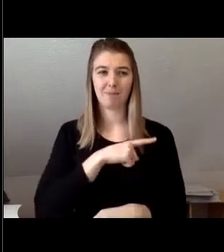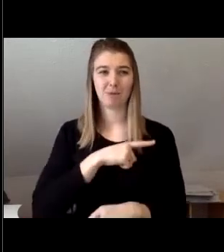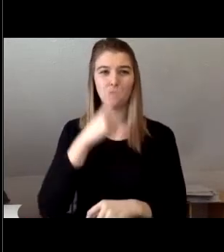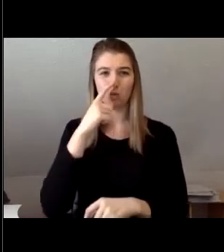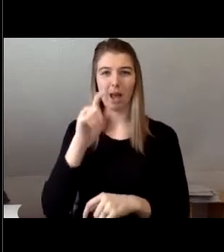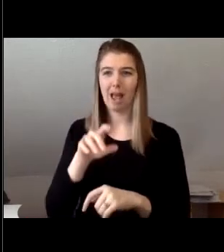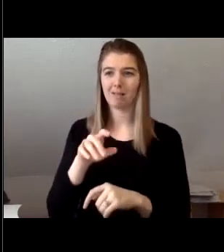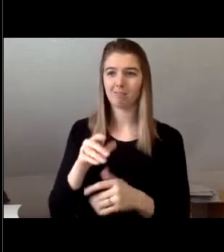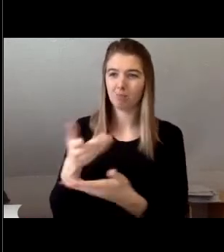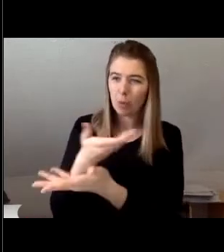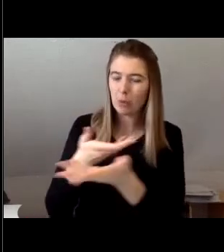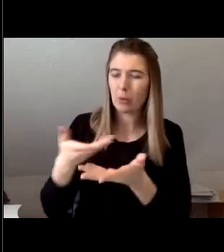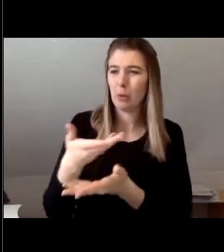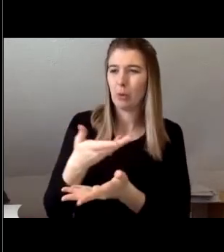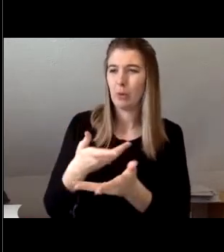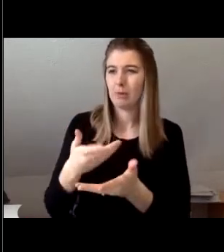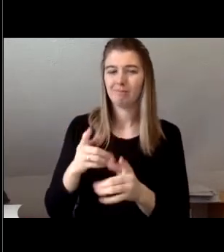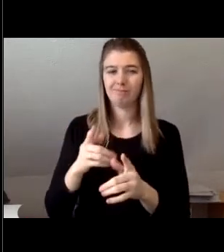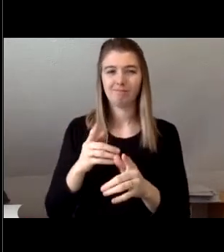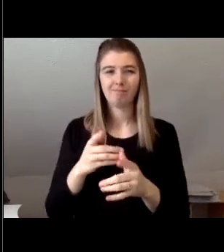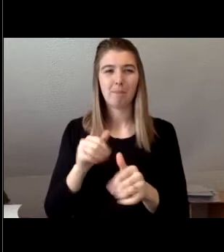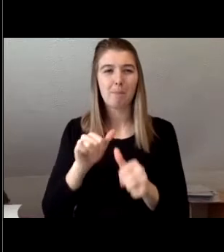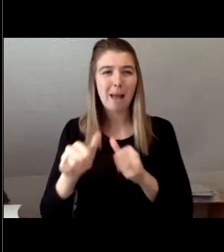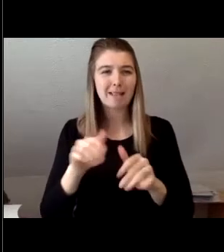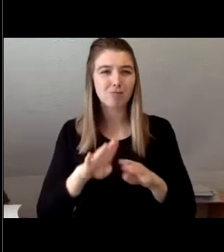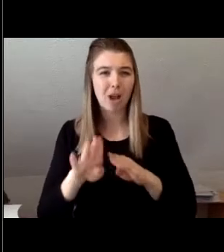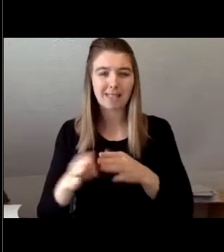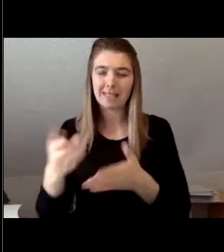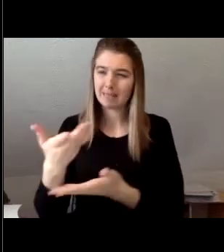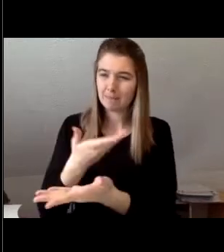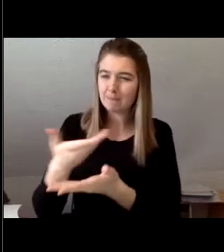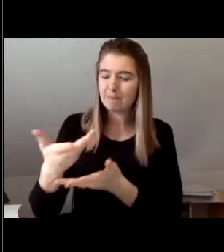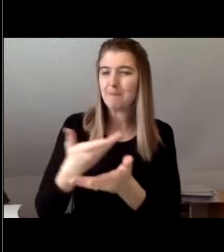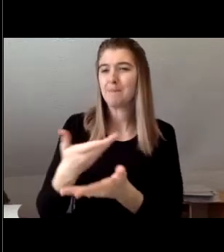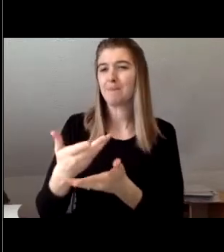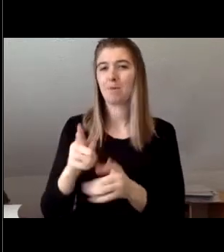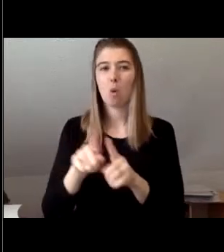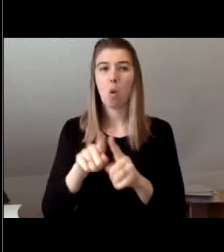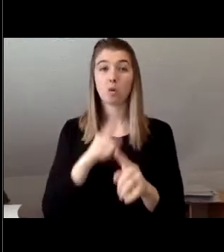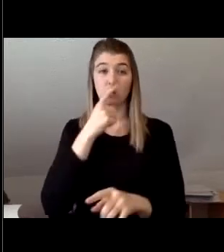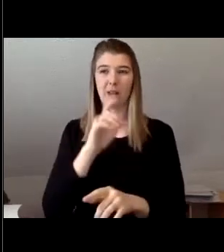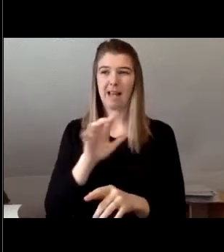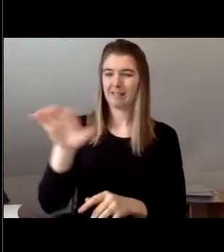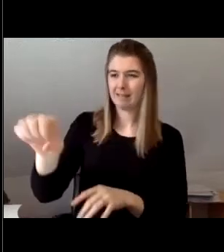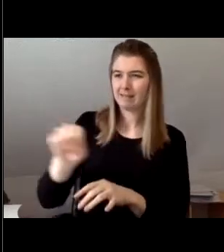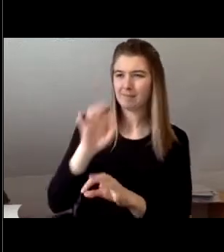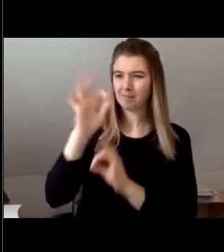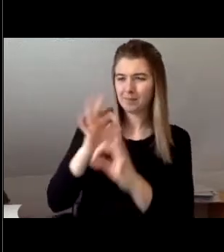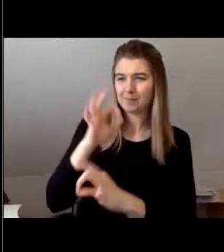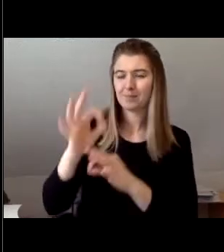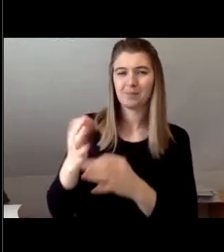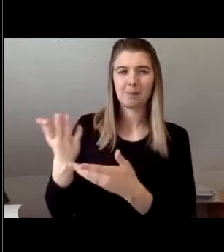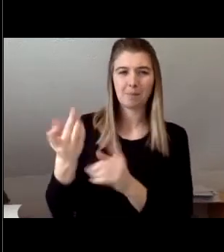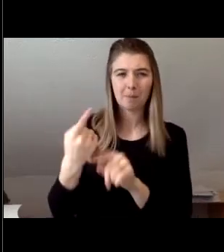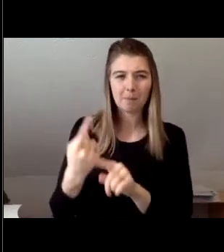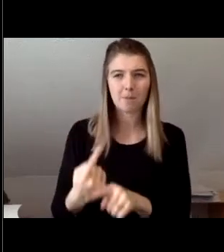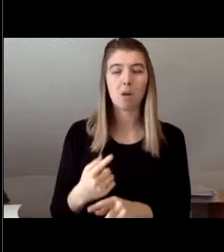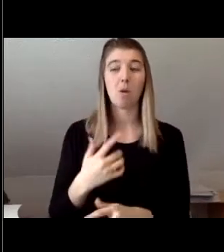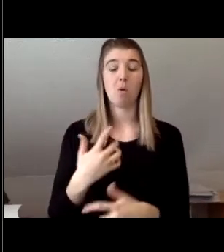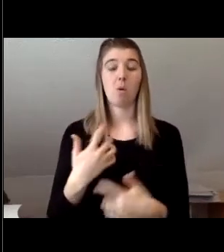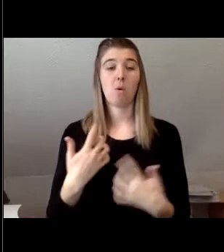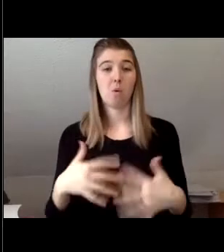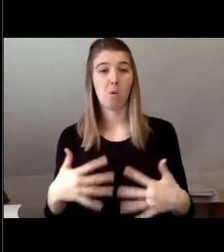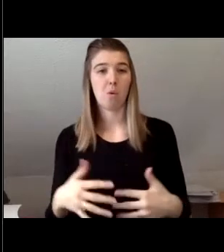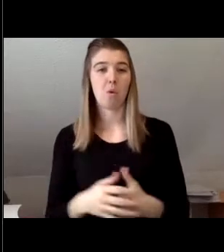in times of challenge. The Royal Society of Chemistry has some wonderful resources for you to tap into. Two reports that stood out to